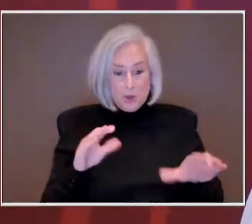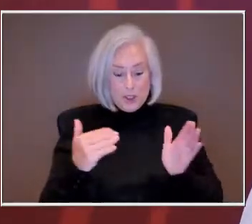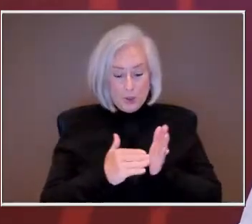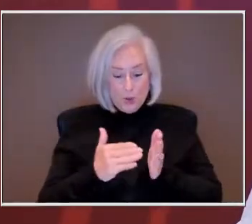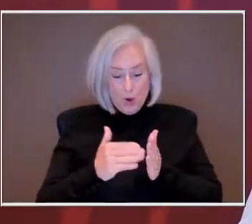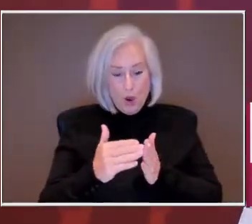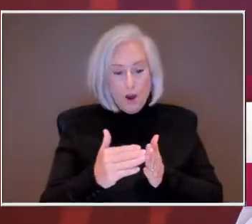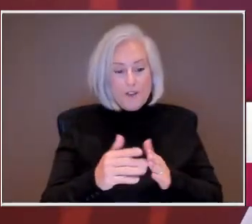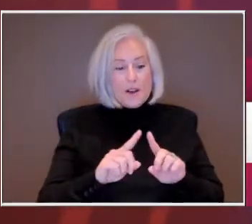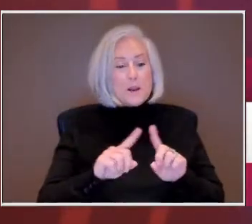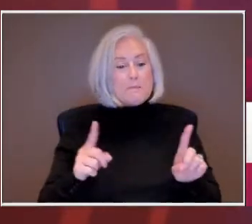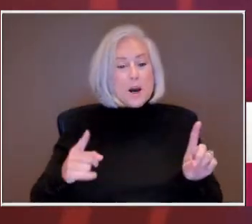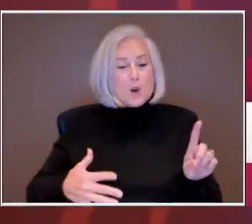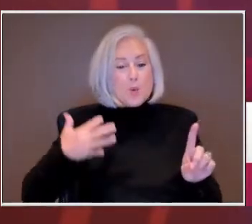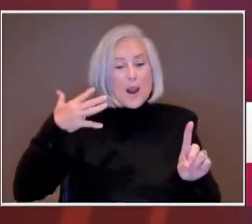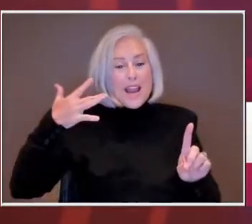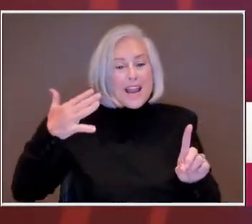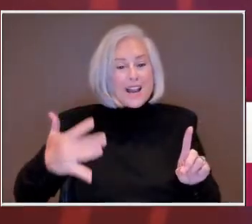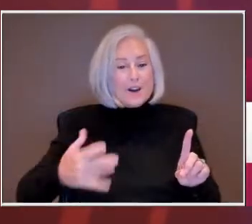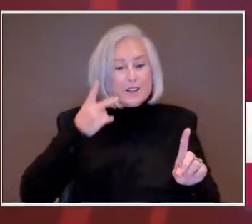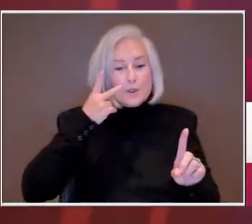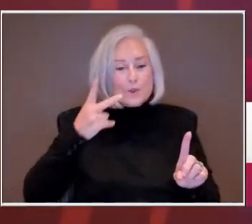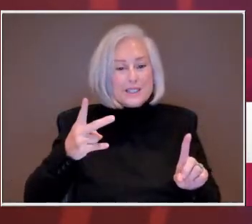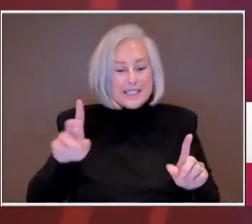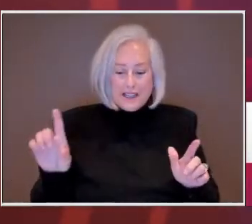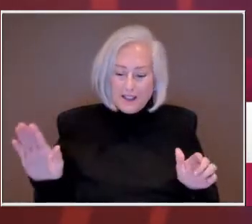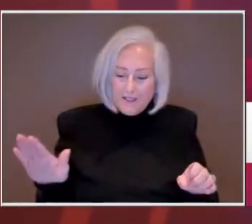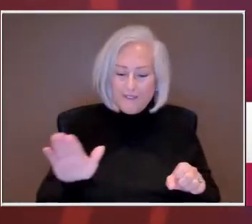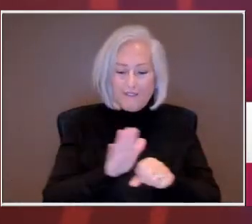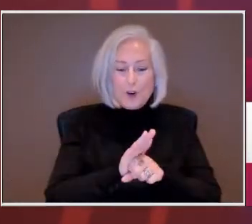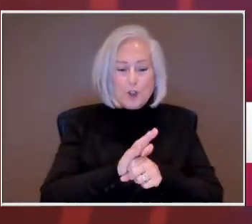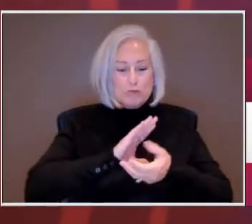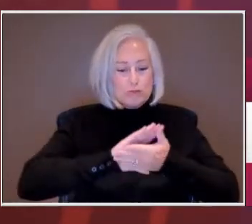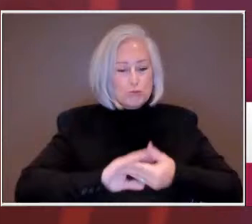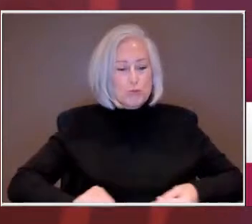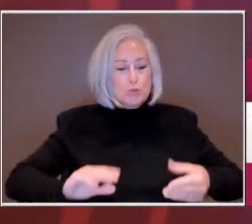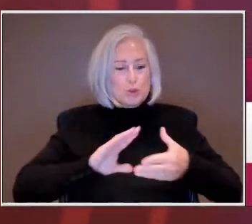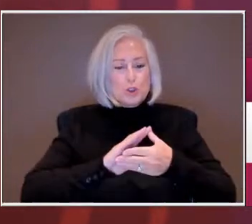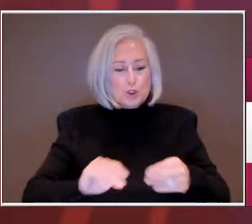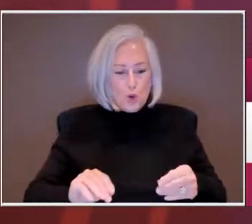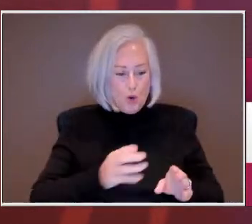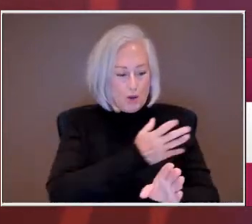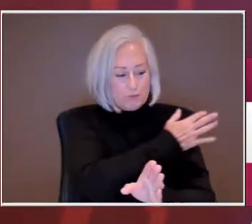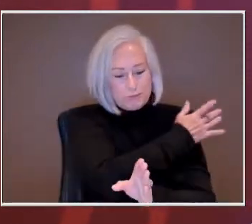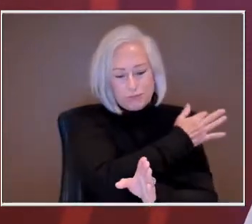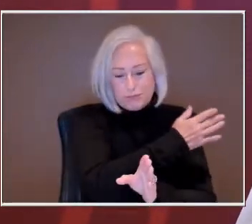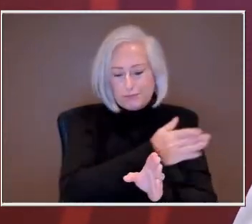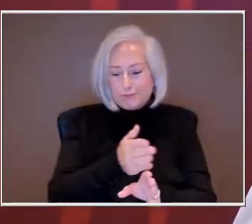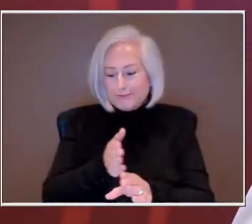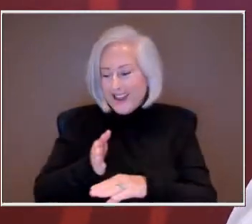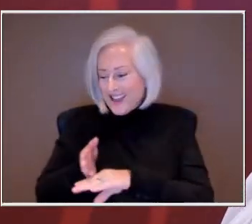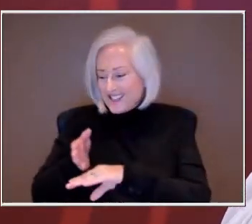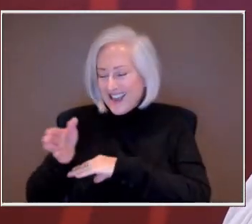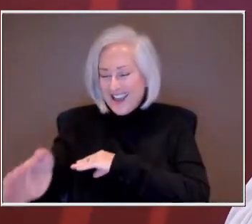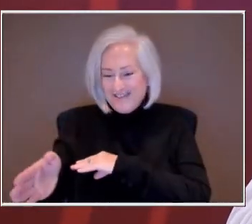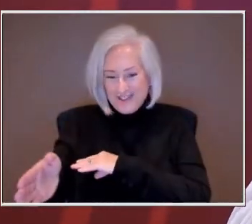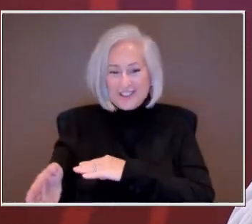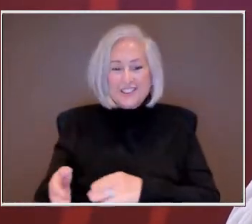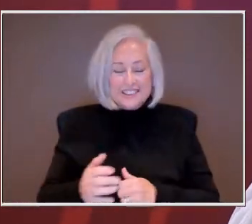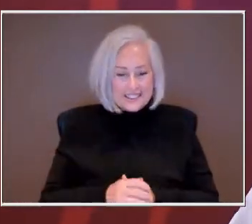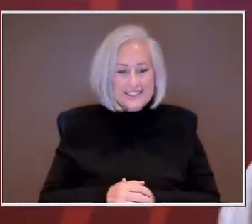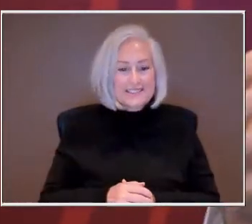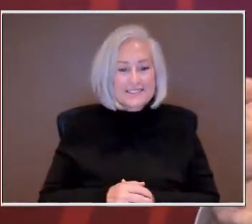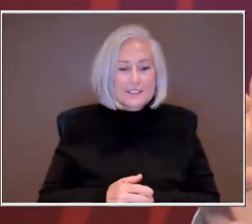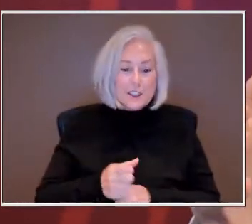to see the whole journey like this, especially as we recap it and you get to see